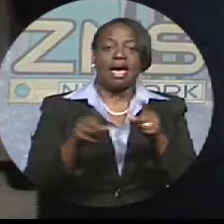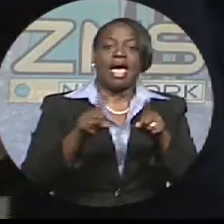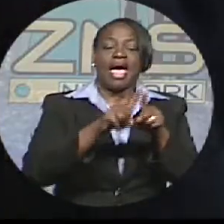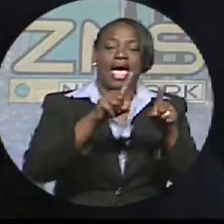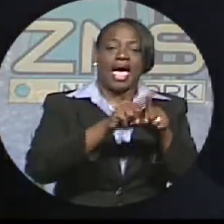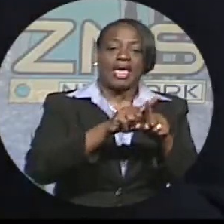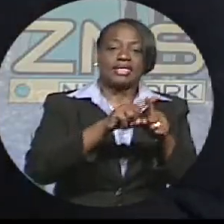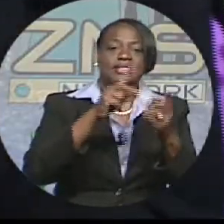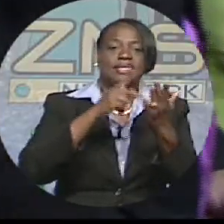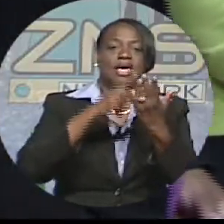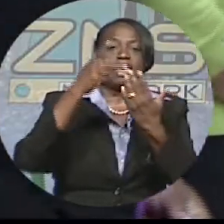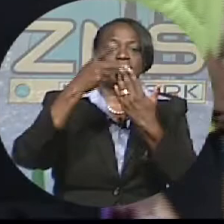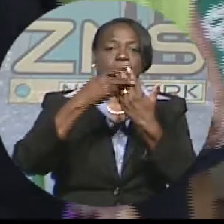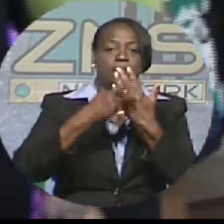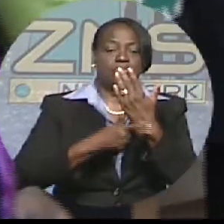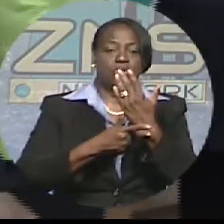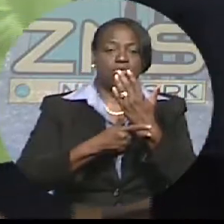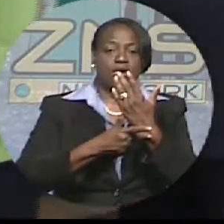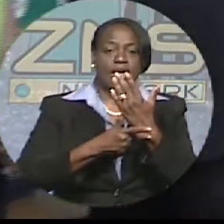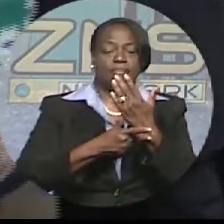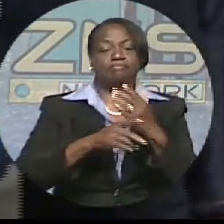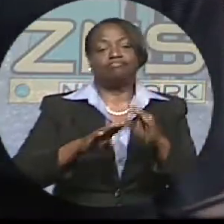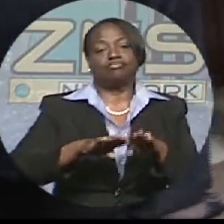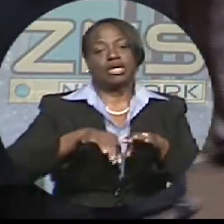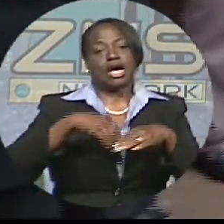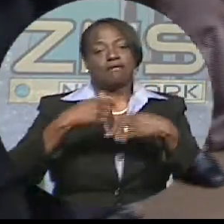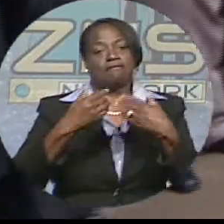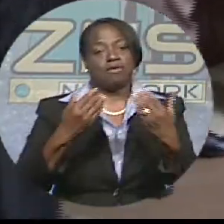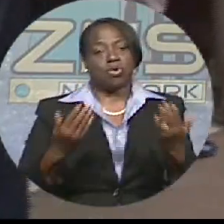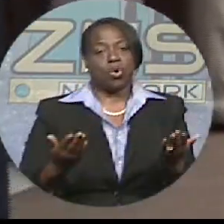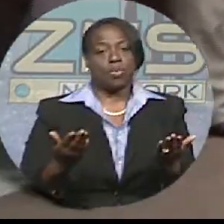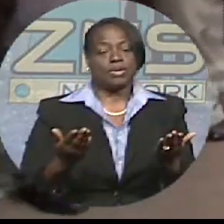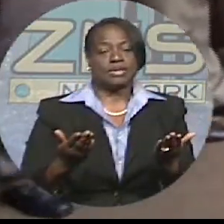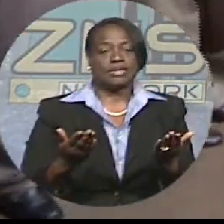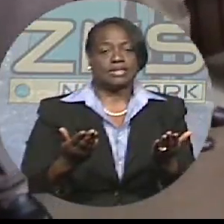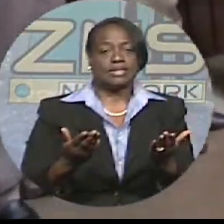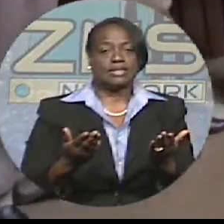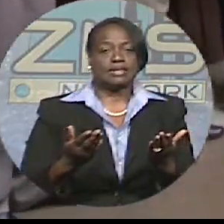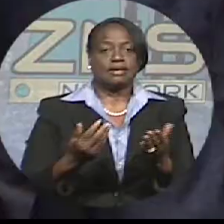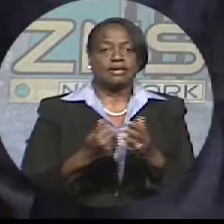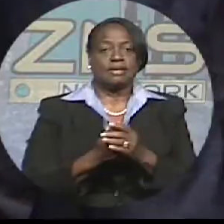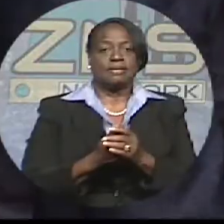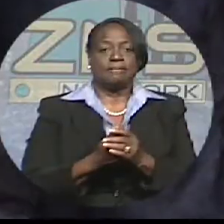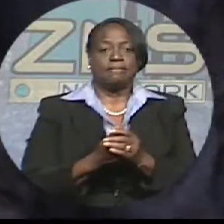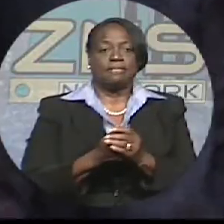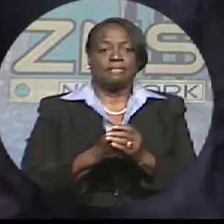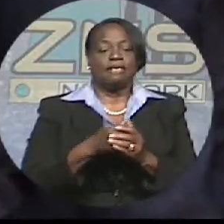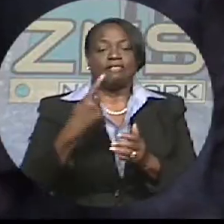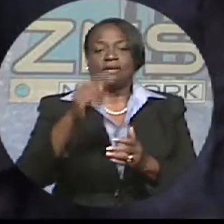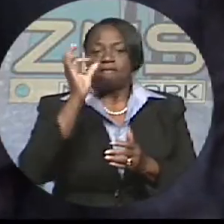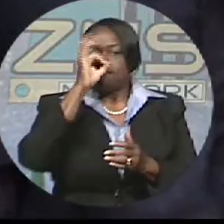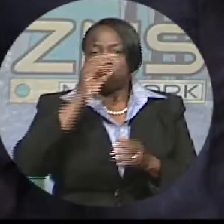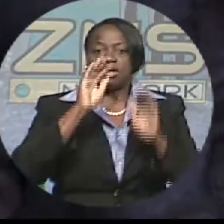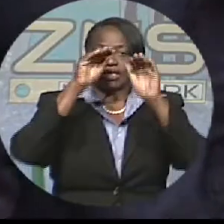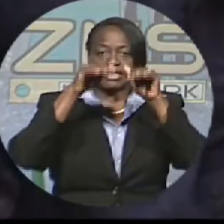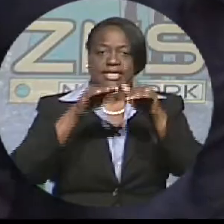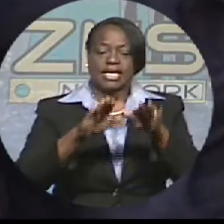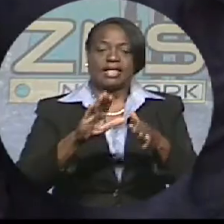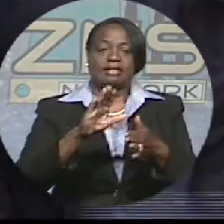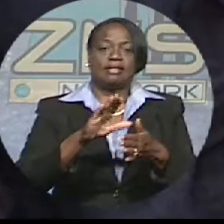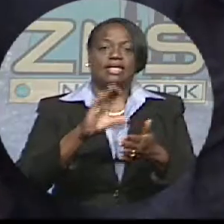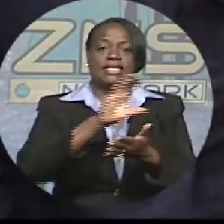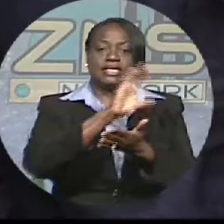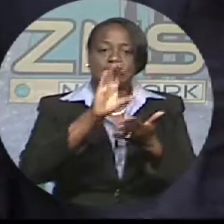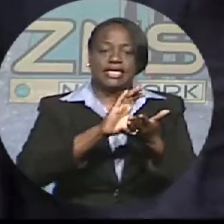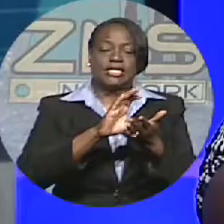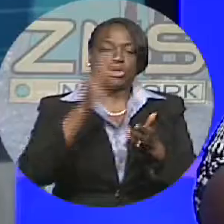the Foxhole Social Services Center will be the next to roll out the cards until the food coupons are phased out. Cleopatra Murphy,